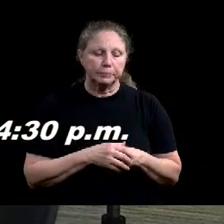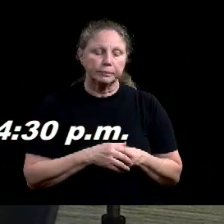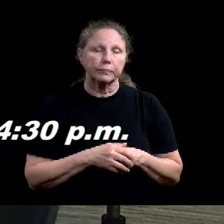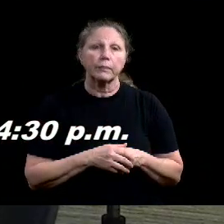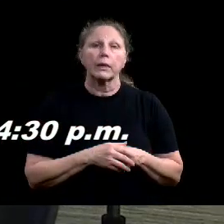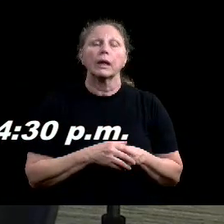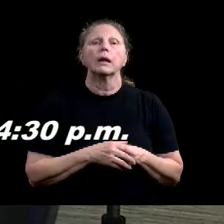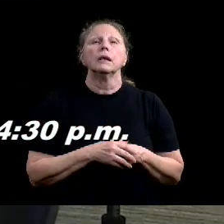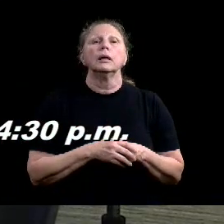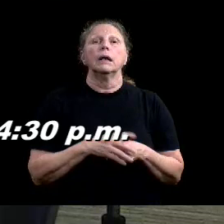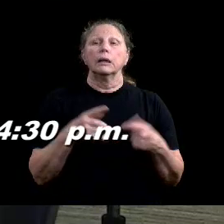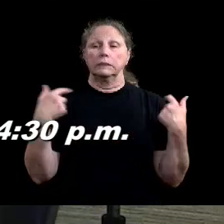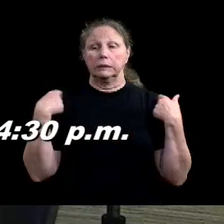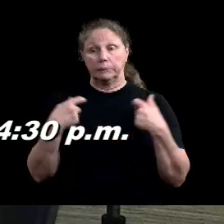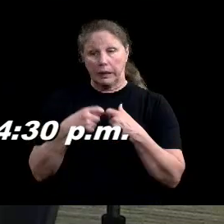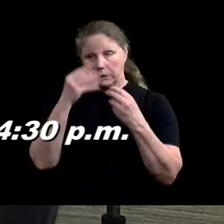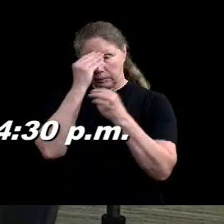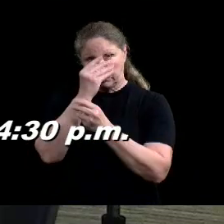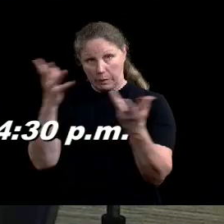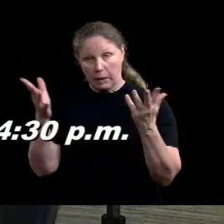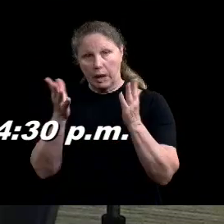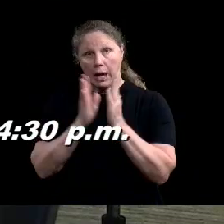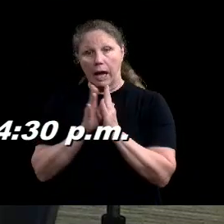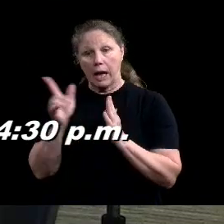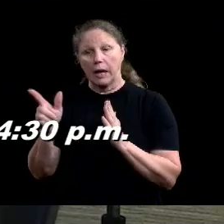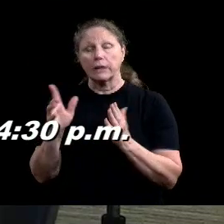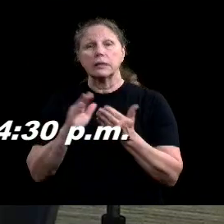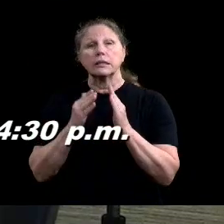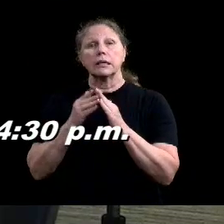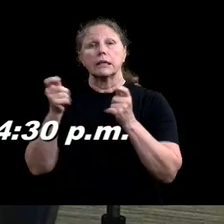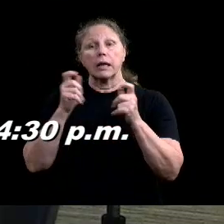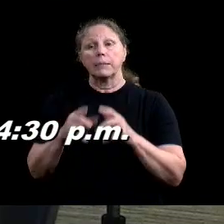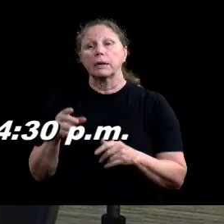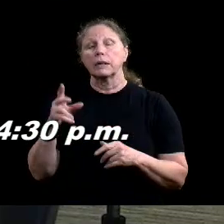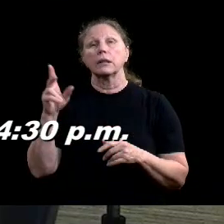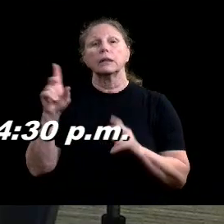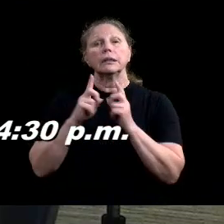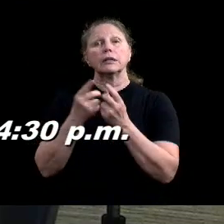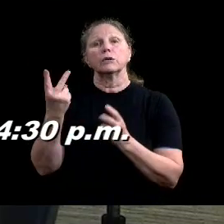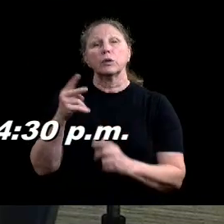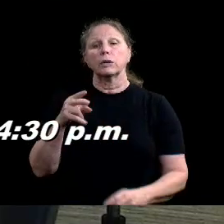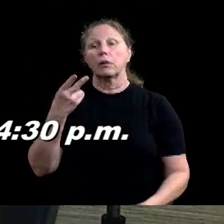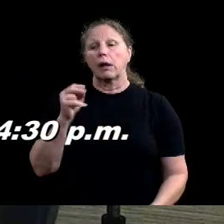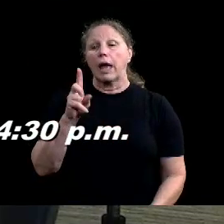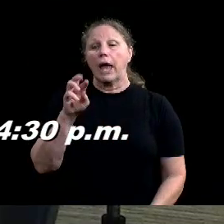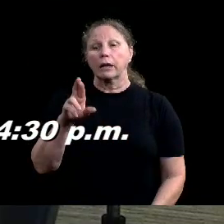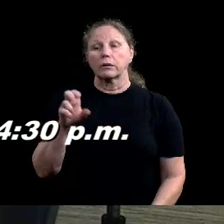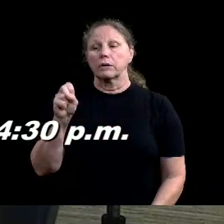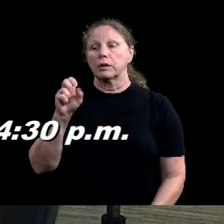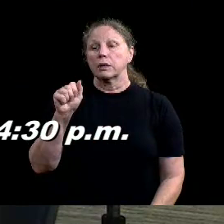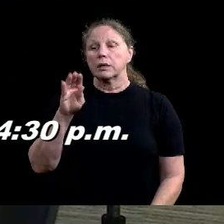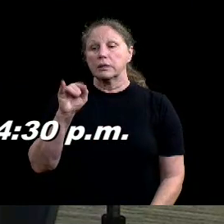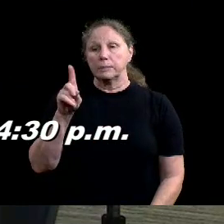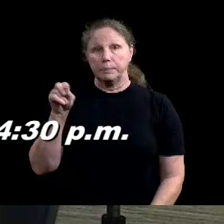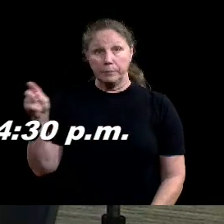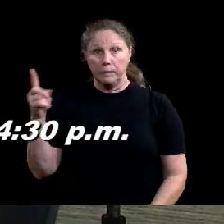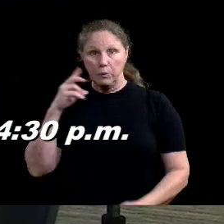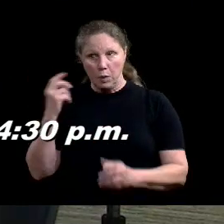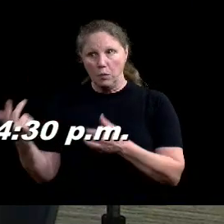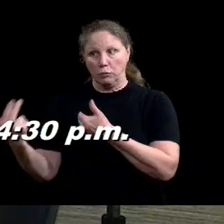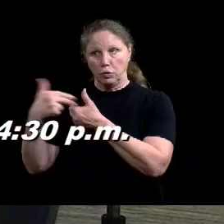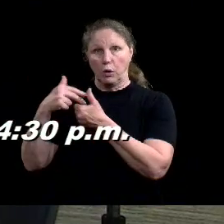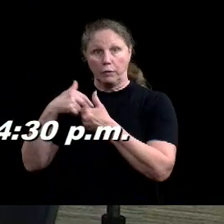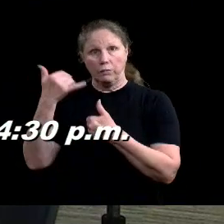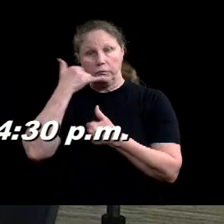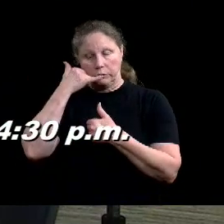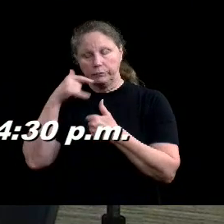City Councilman for District 2, Hector Sabito, who is on our virtual conference right now, and I'd like him to invite our Spanish-speaking